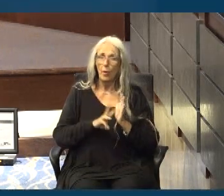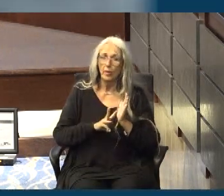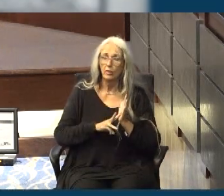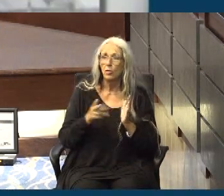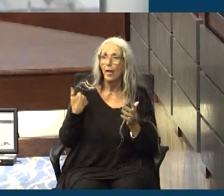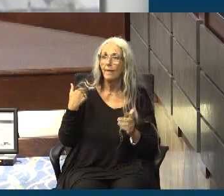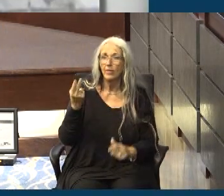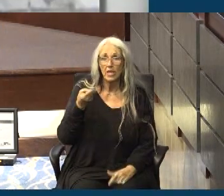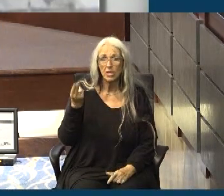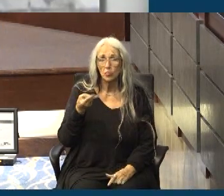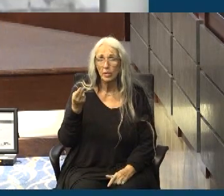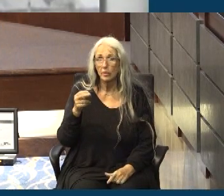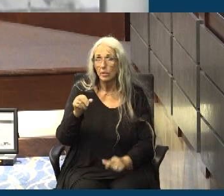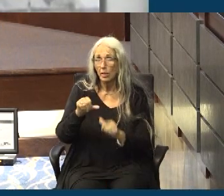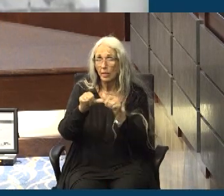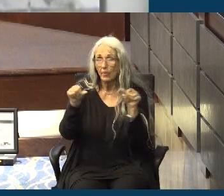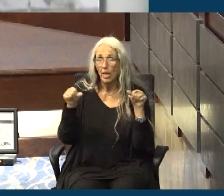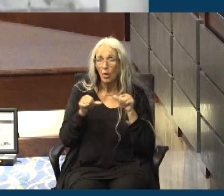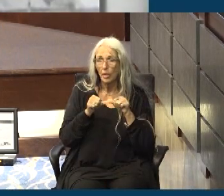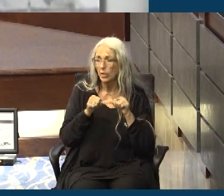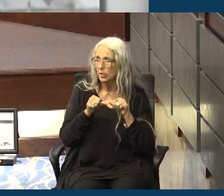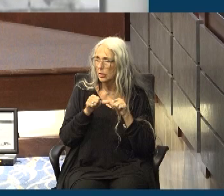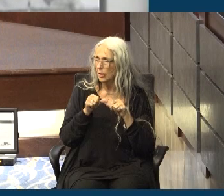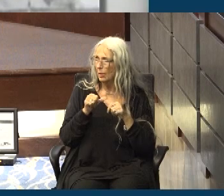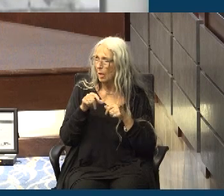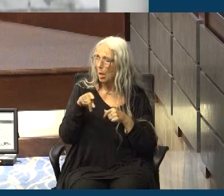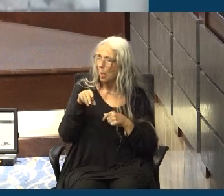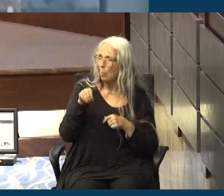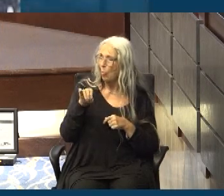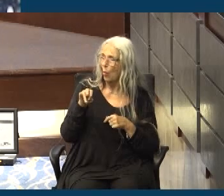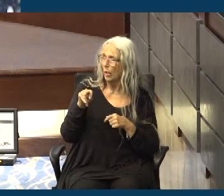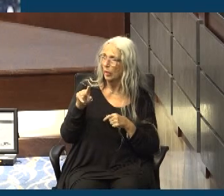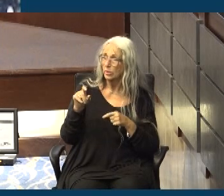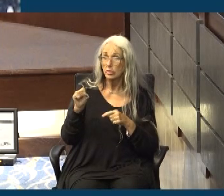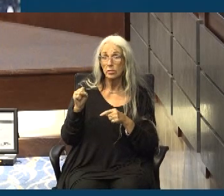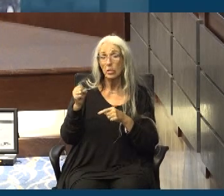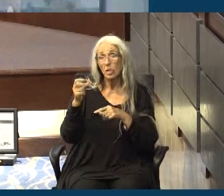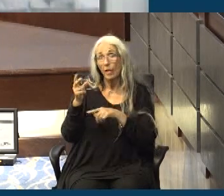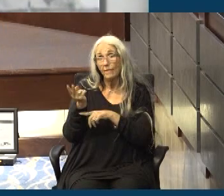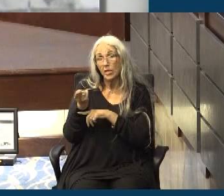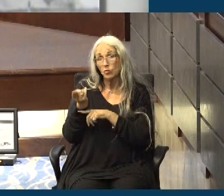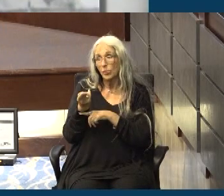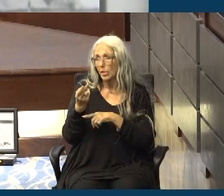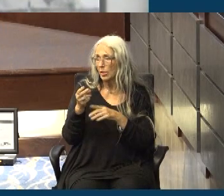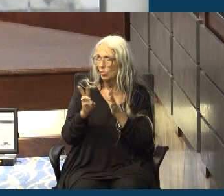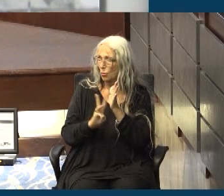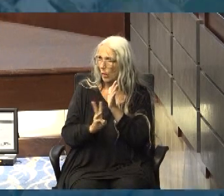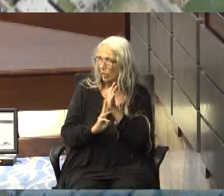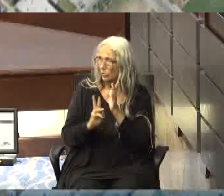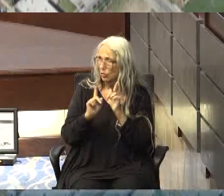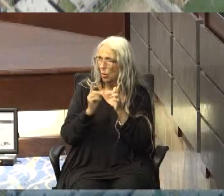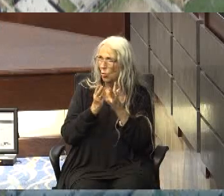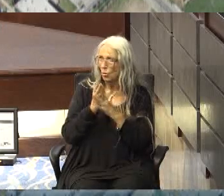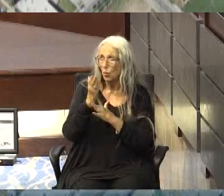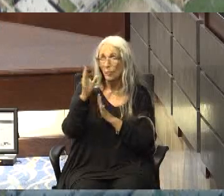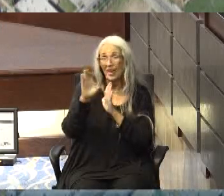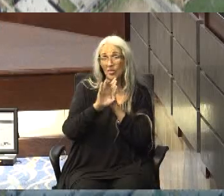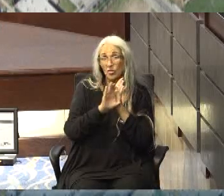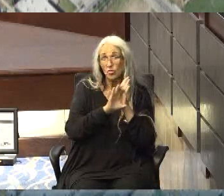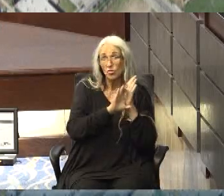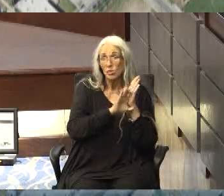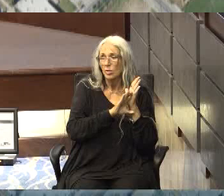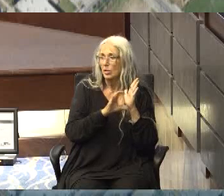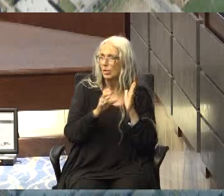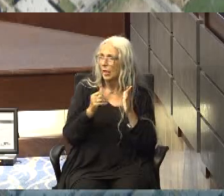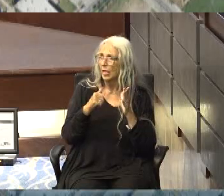these areas, these points of history or culture in Waco, and you can go through pictures, and we just have,